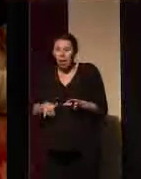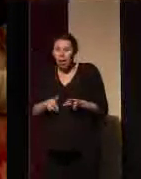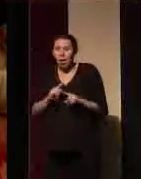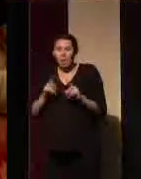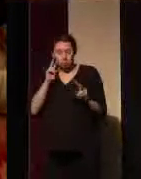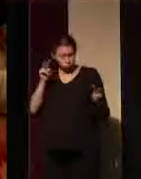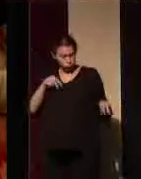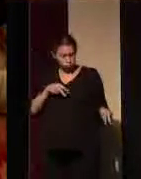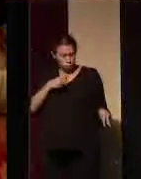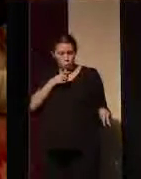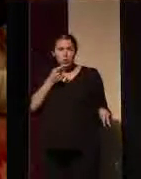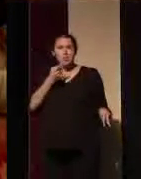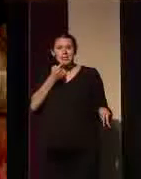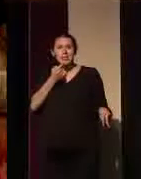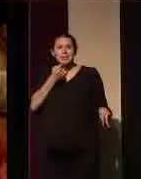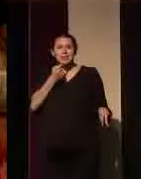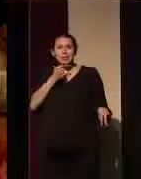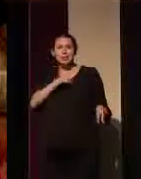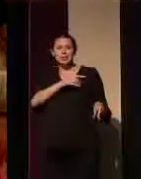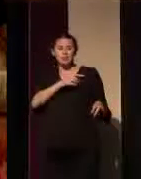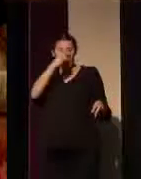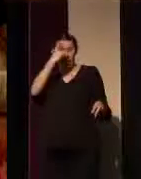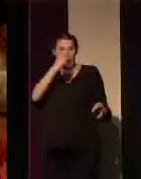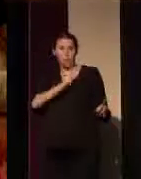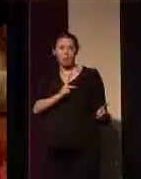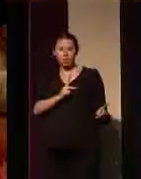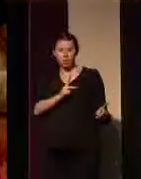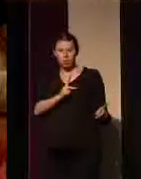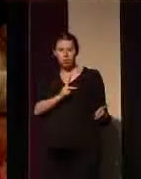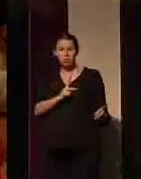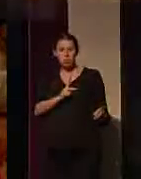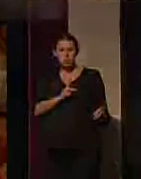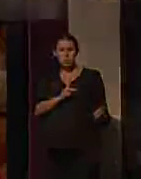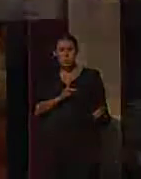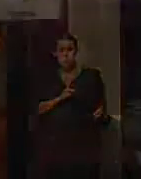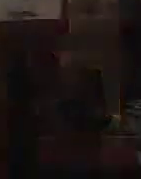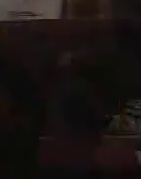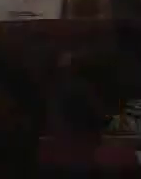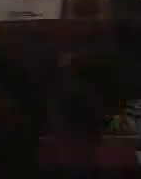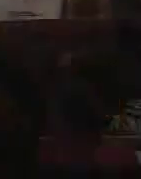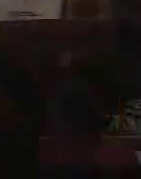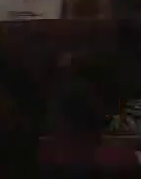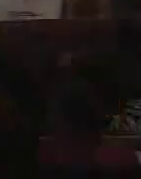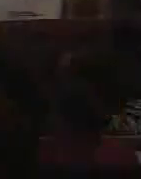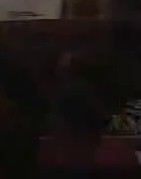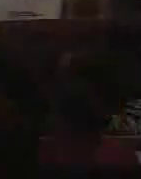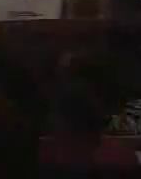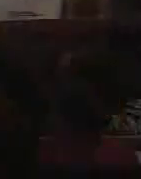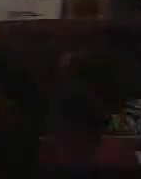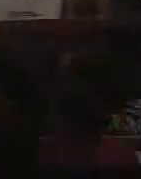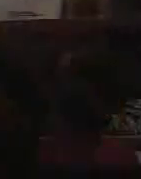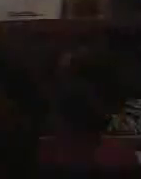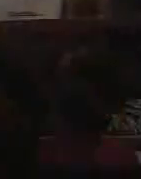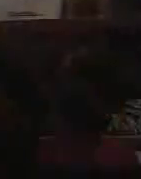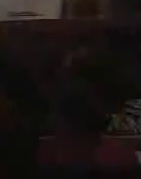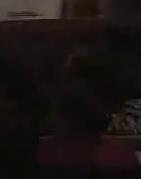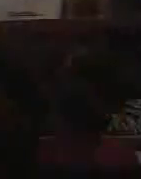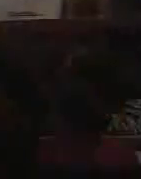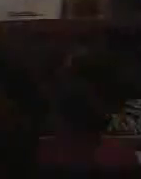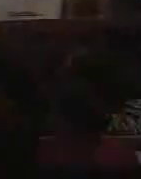They see black people. We're the ones that loading up the bottom with poverty and, you know, and all the other